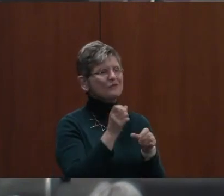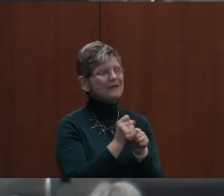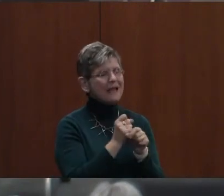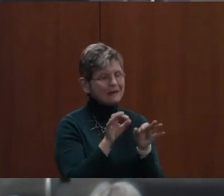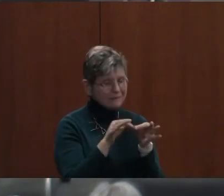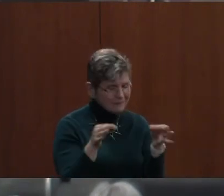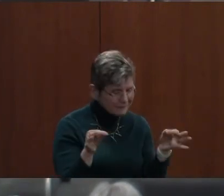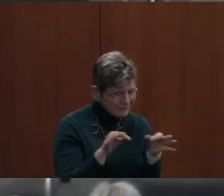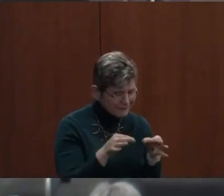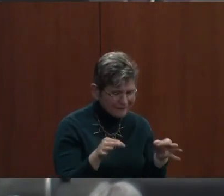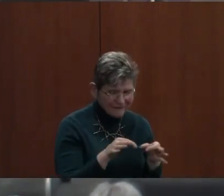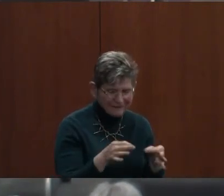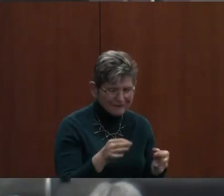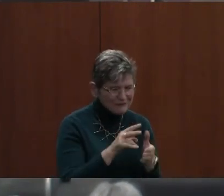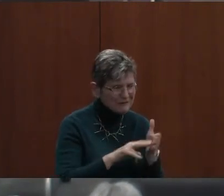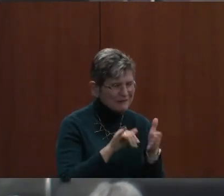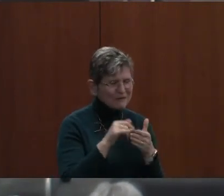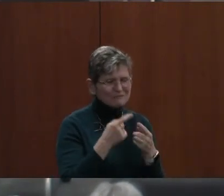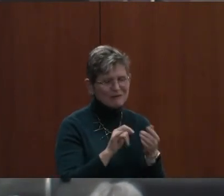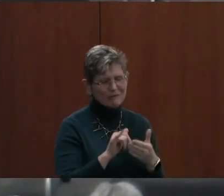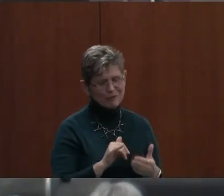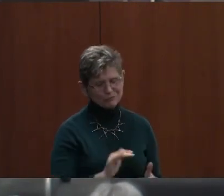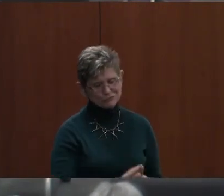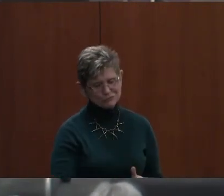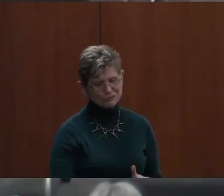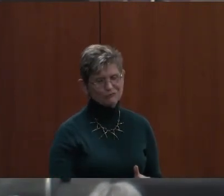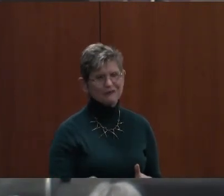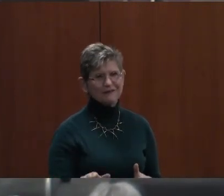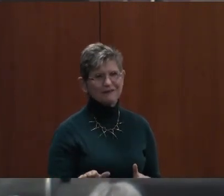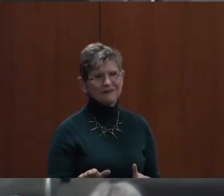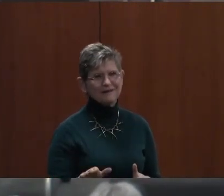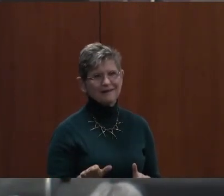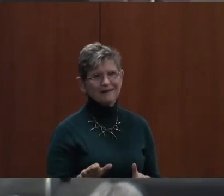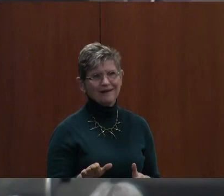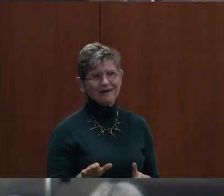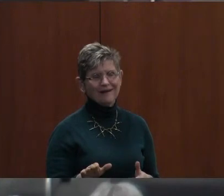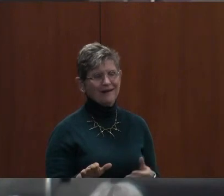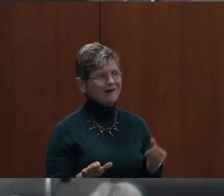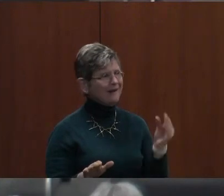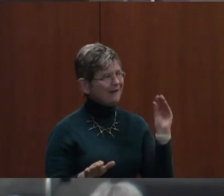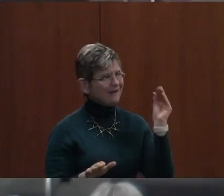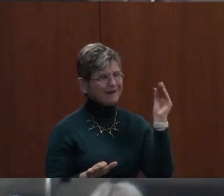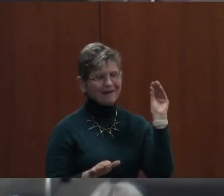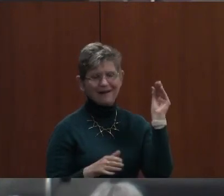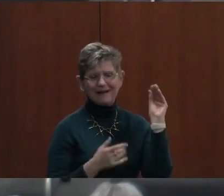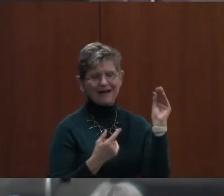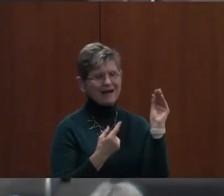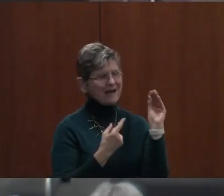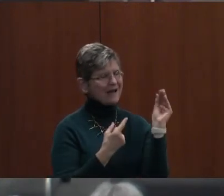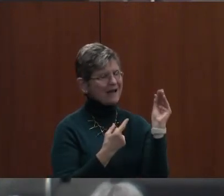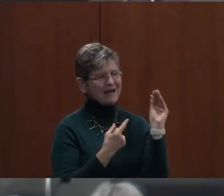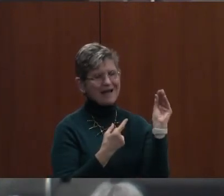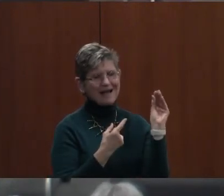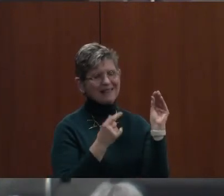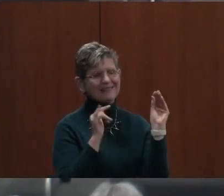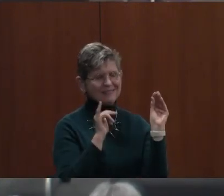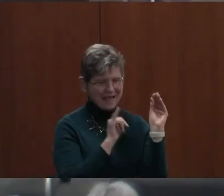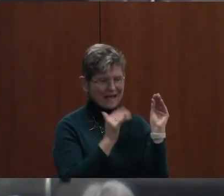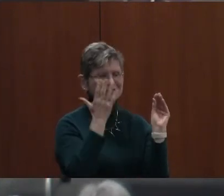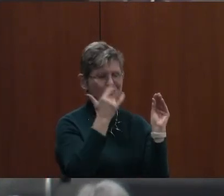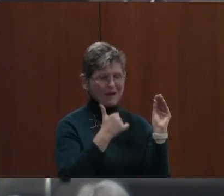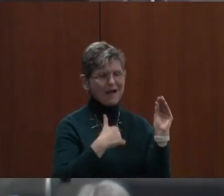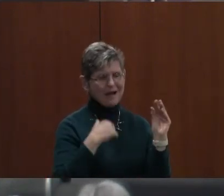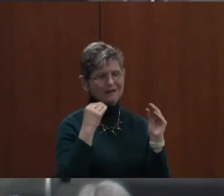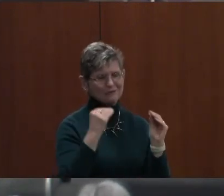you read these from these young children and so forth, this is, I hate to say it, but this is why I was a teacher